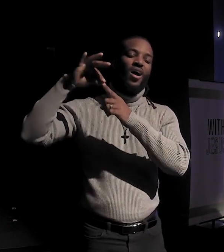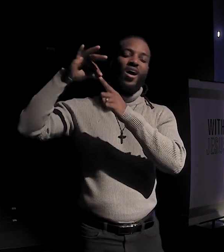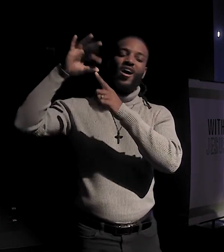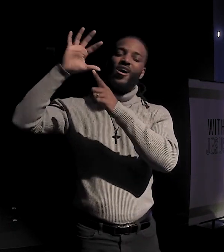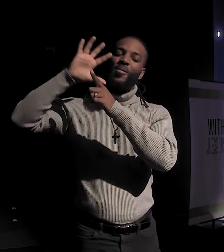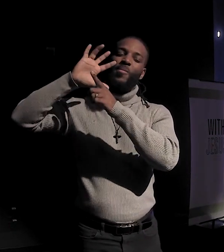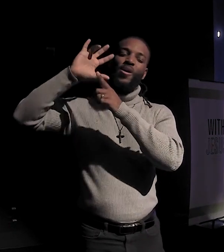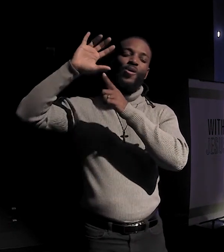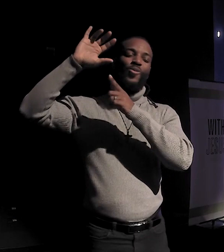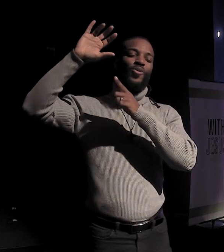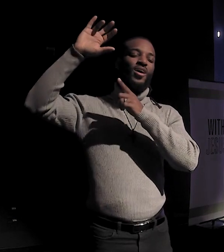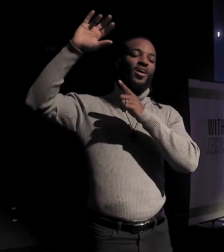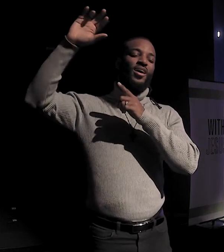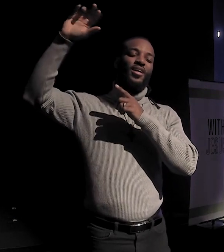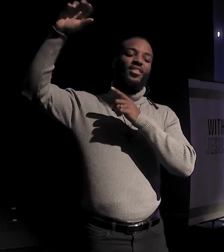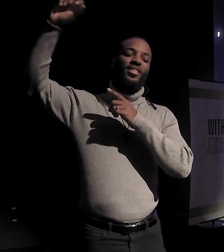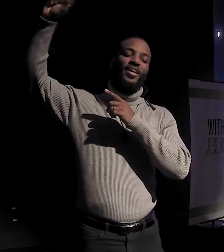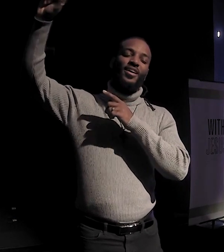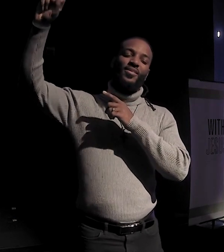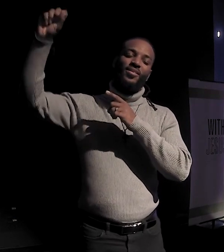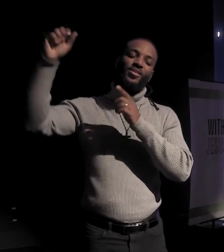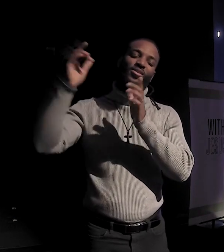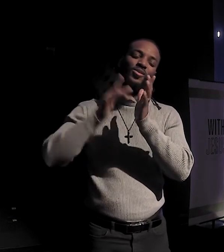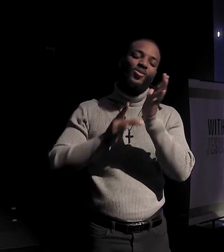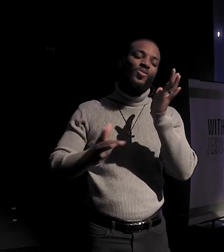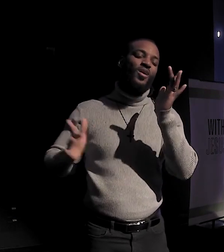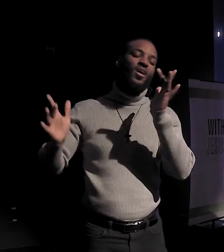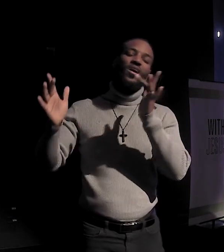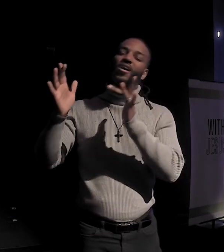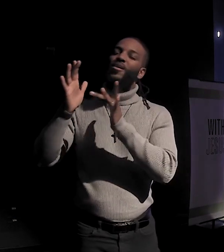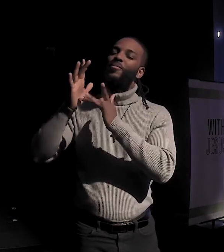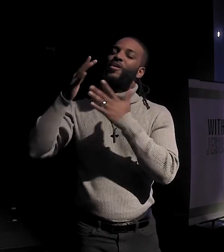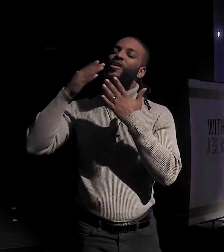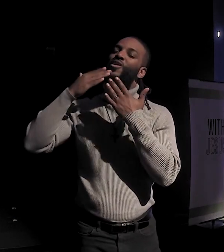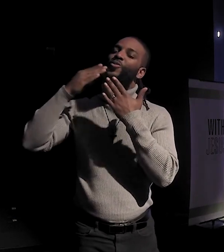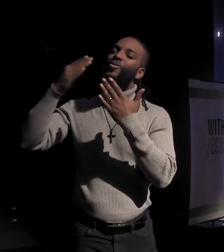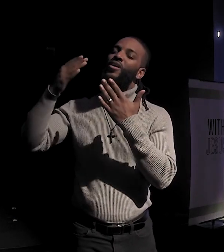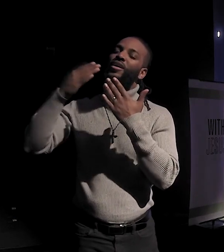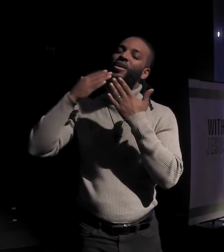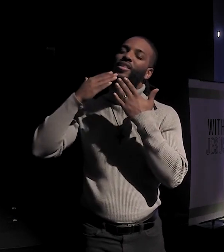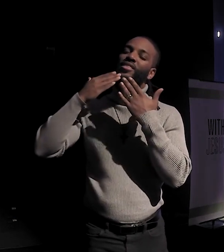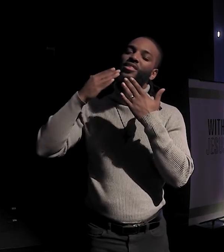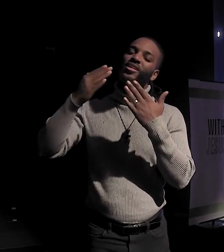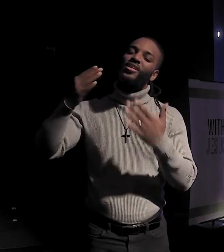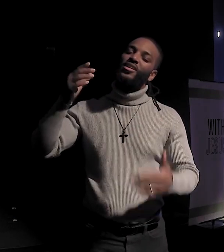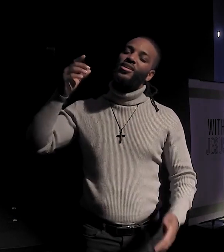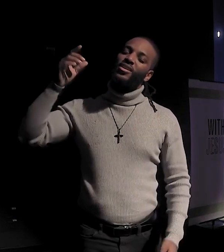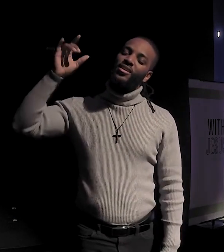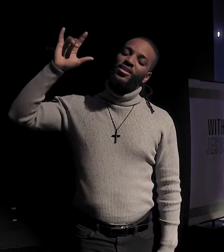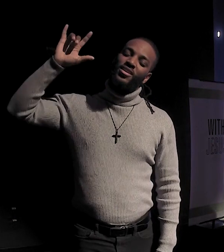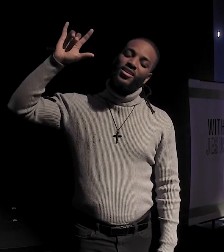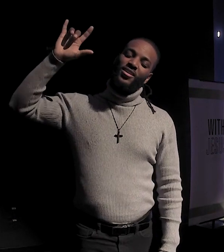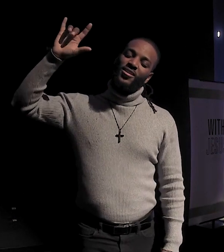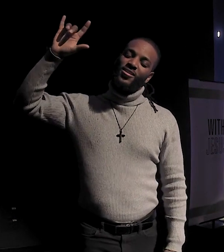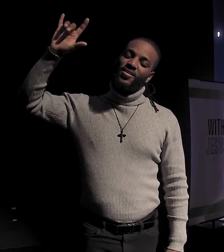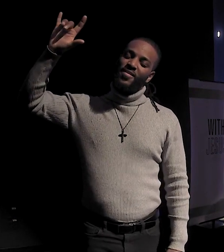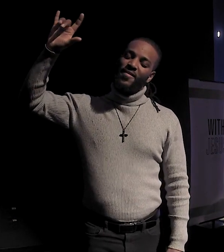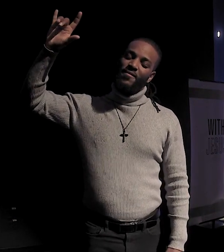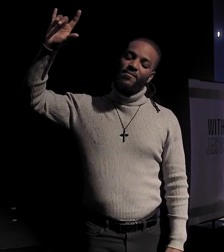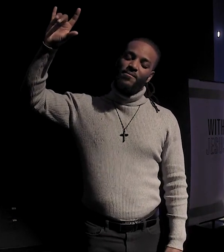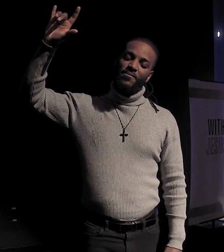You are my one thing. You are my one thing.